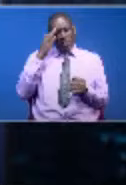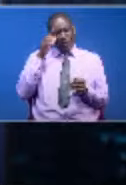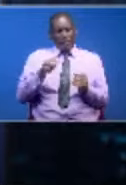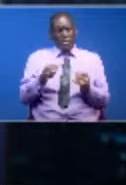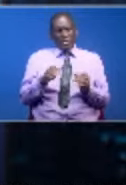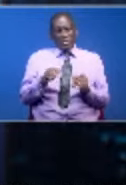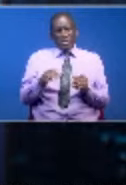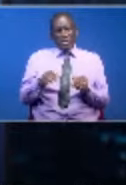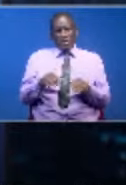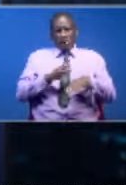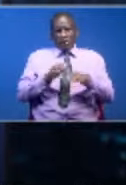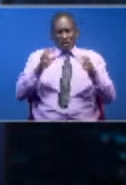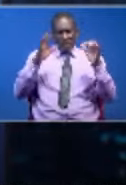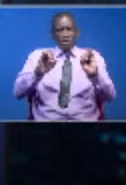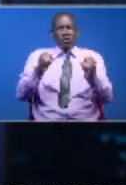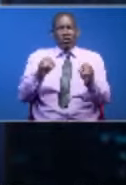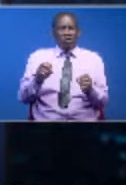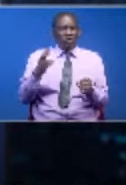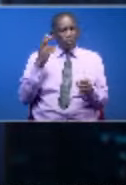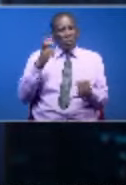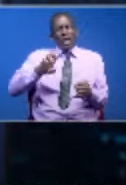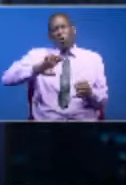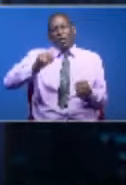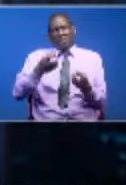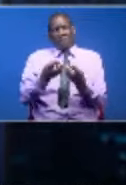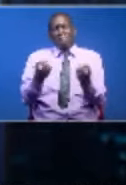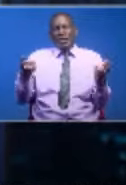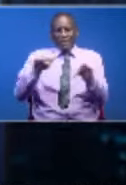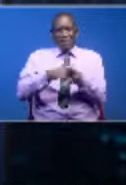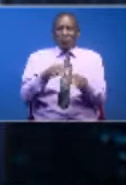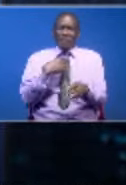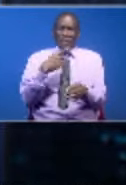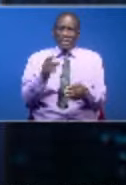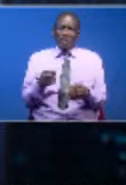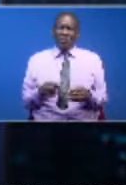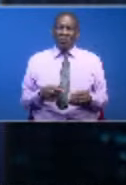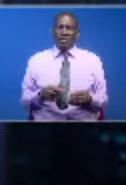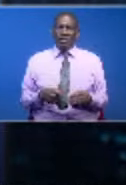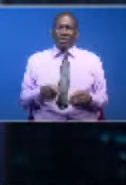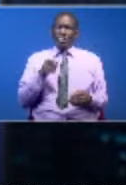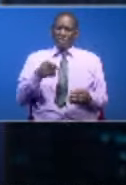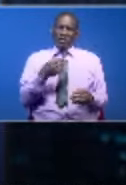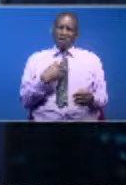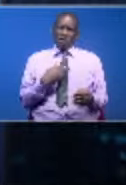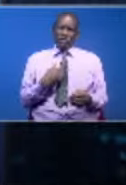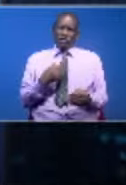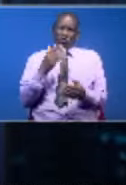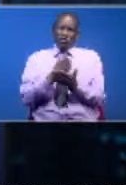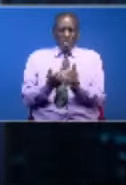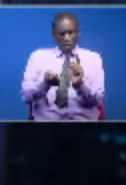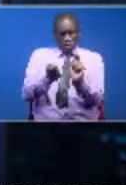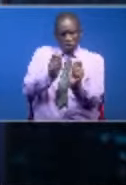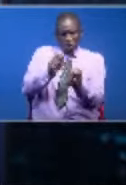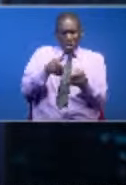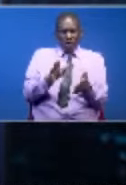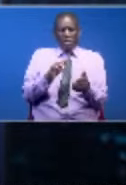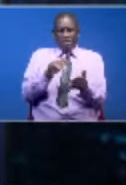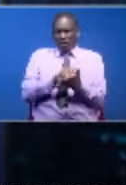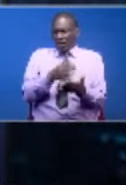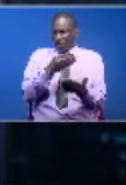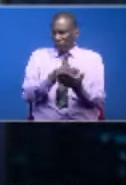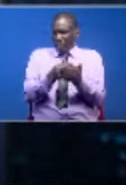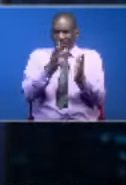hearing what the other panelists are saying, because I think that it has really been a change in that financiers are interested